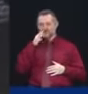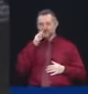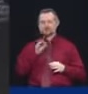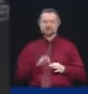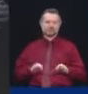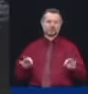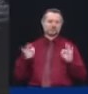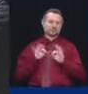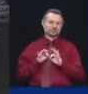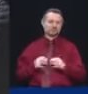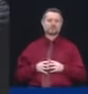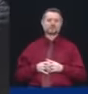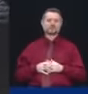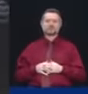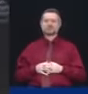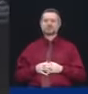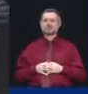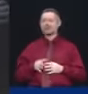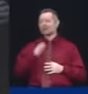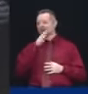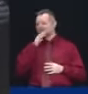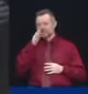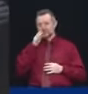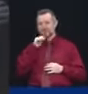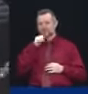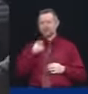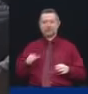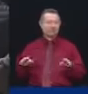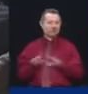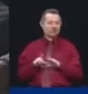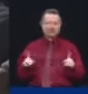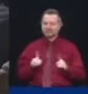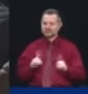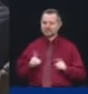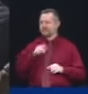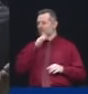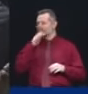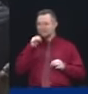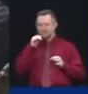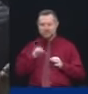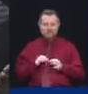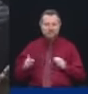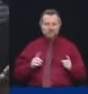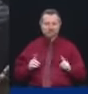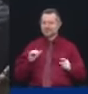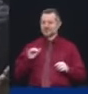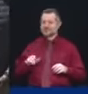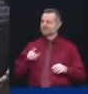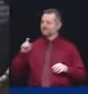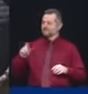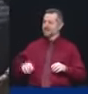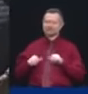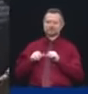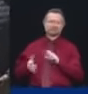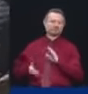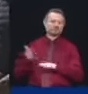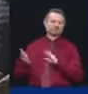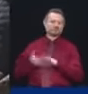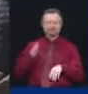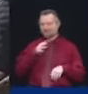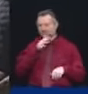know, agriculture was not canceled, was not postponed this past year. New York farmers showed their central role in New